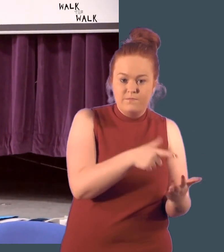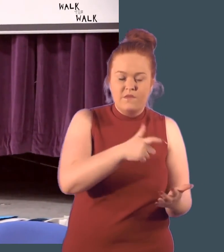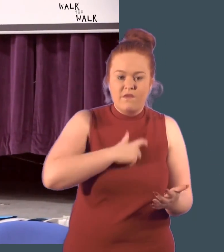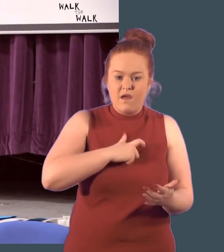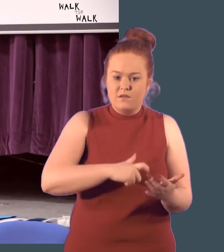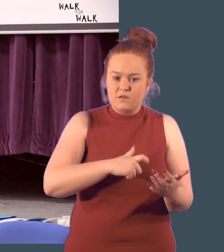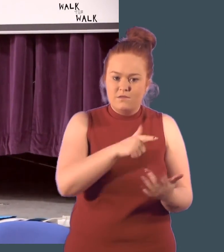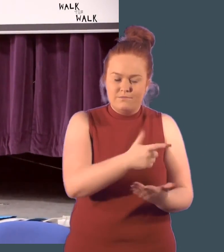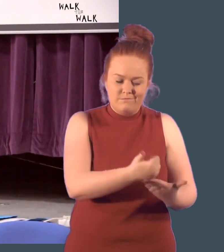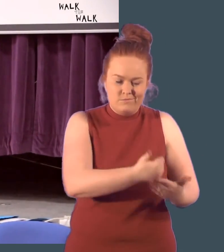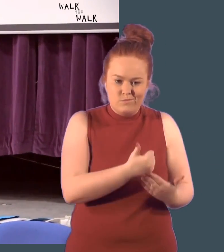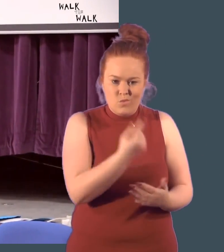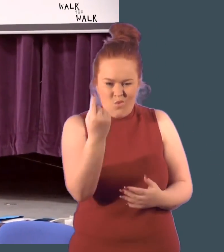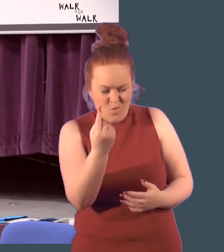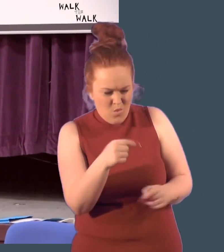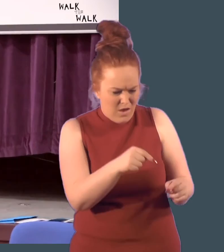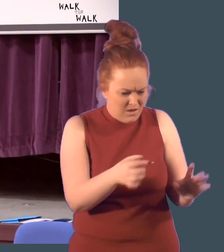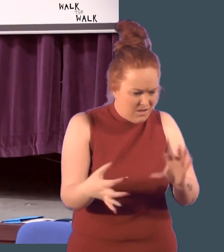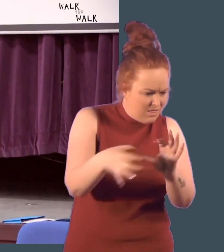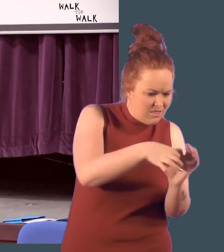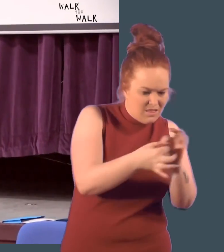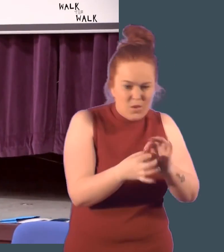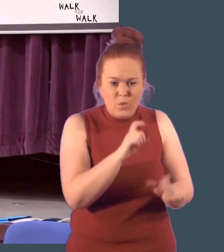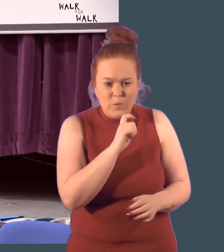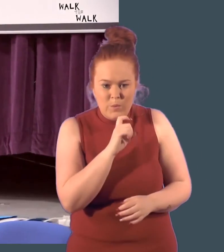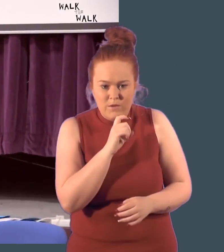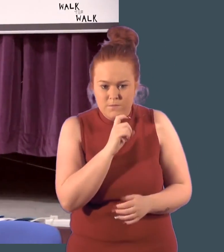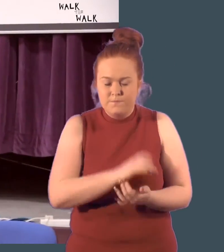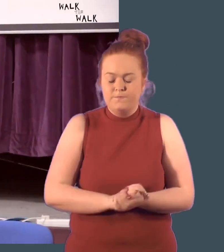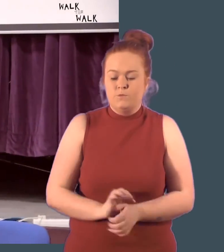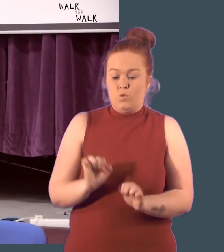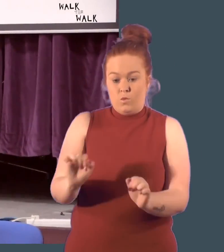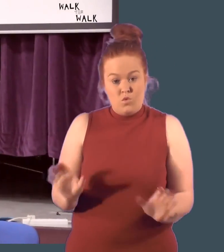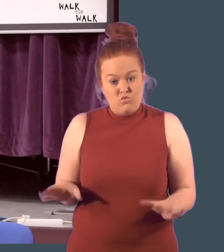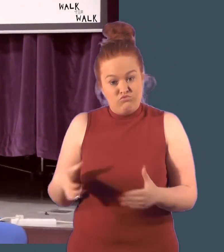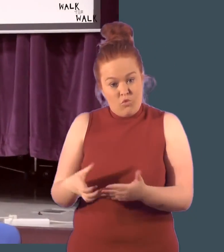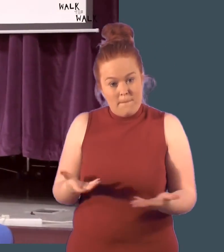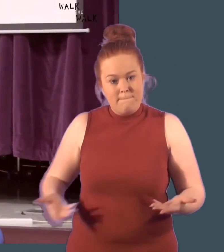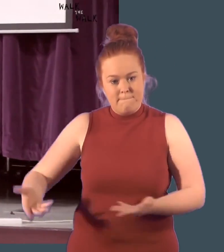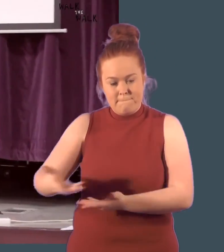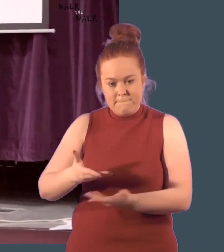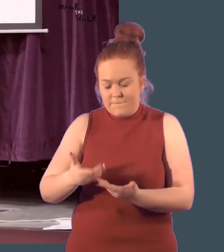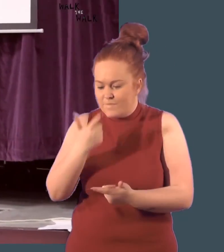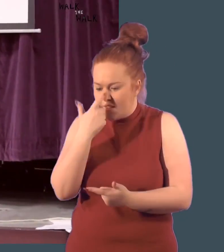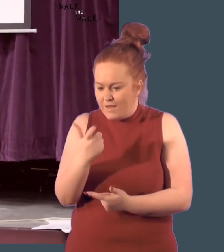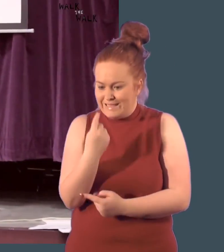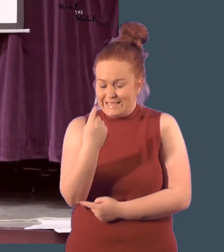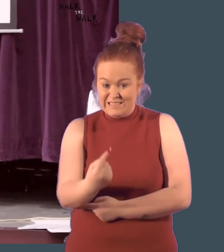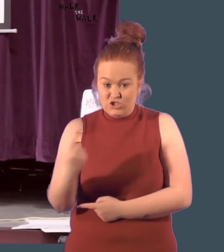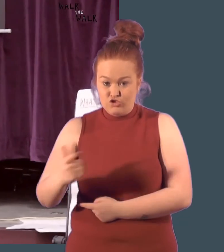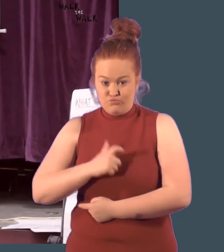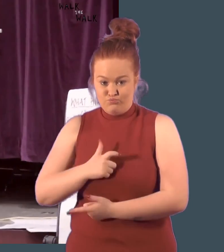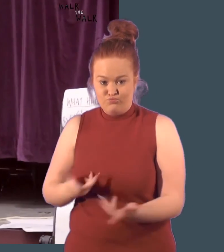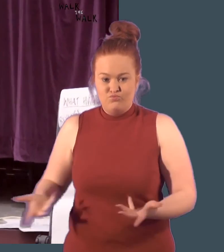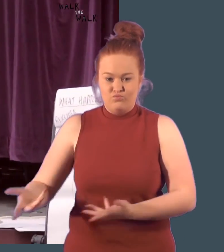well, to remind you who's who and who's related to who. But in your groups, what I'd like you to do is discuss each character